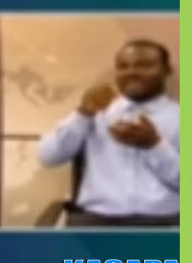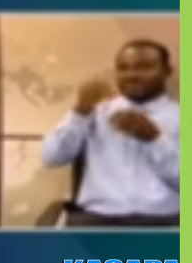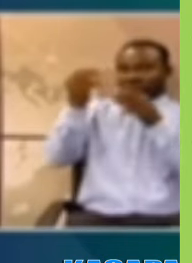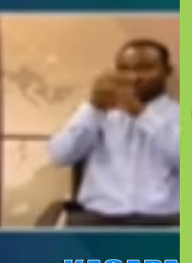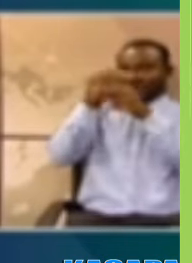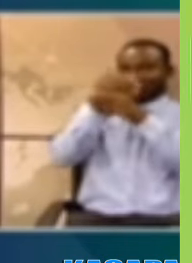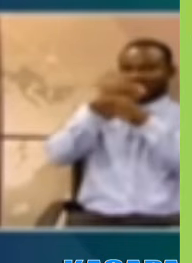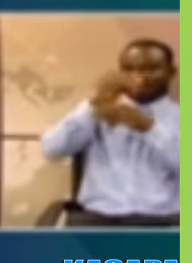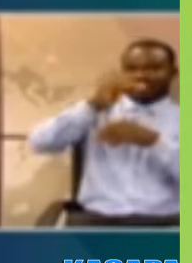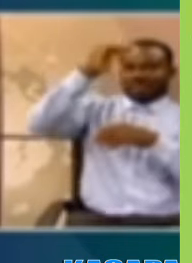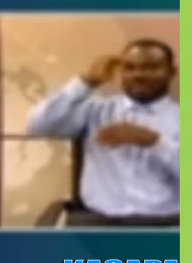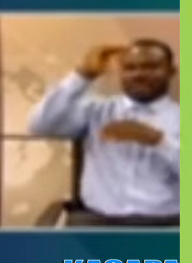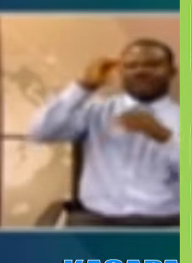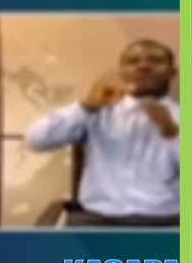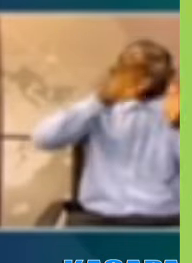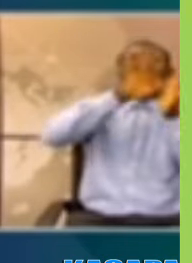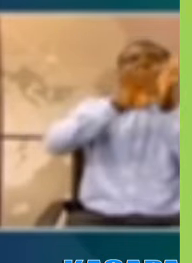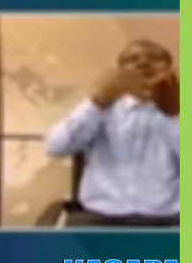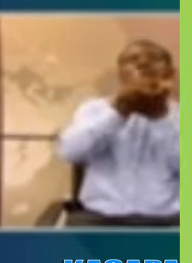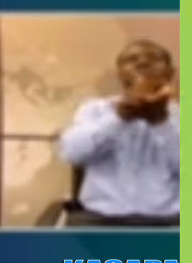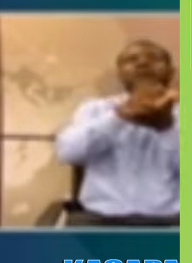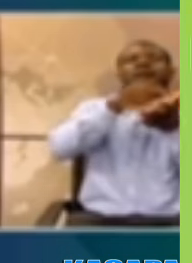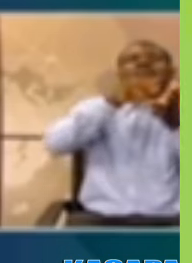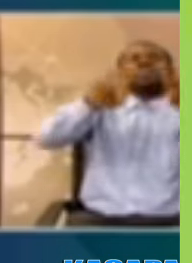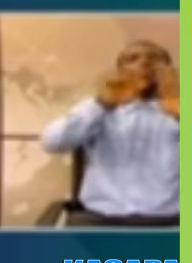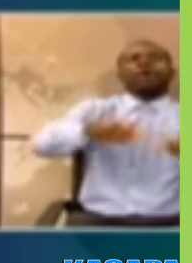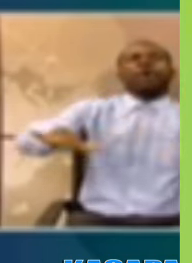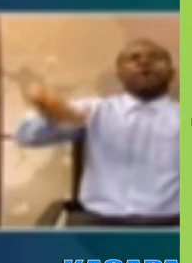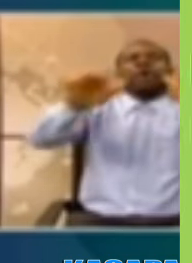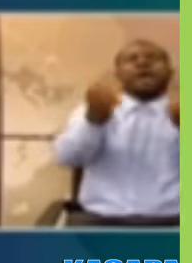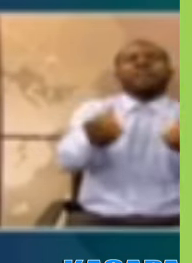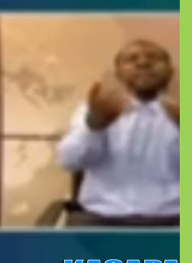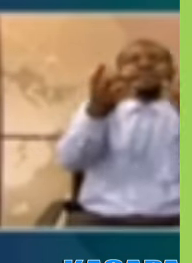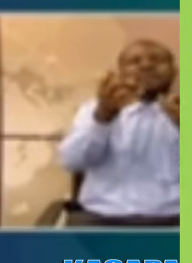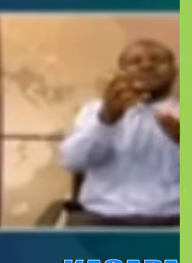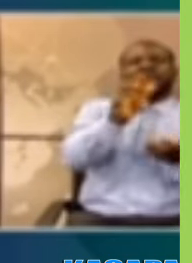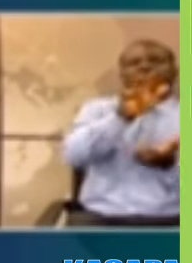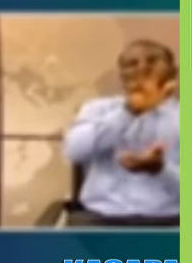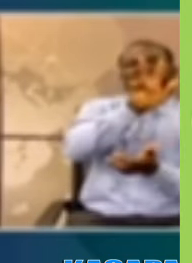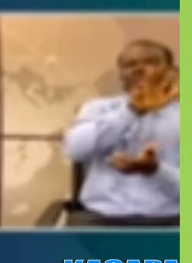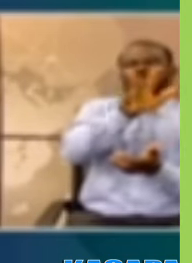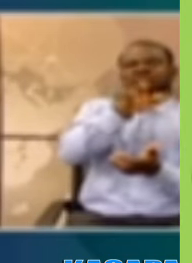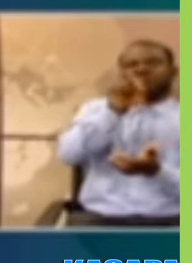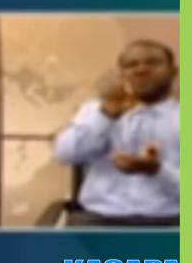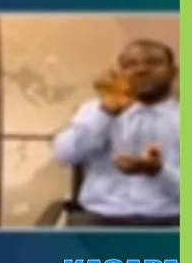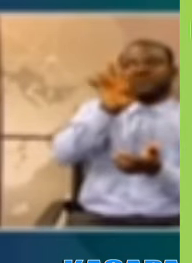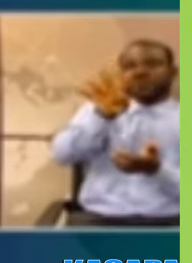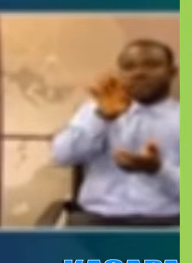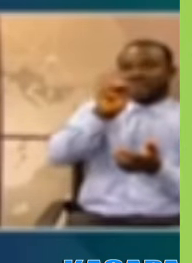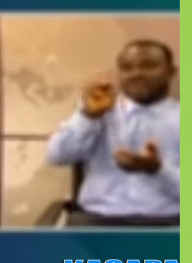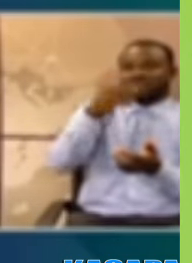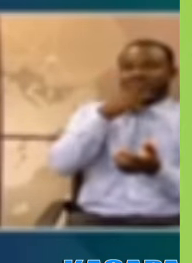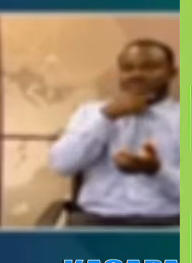wound him crack a mouth. Because statement now with the buyer. And the same to the car with you. Obia